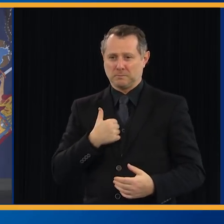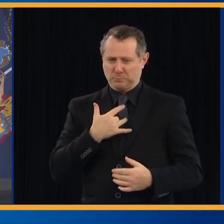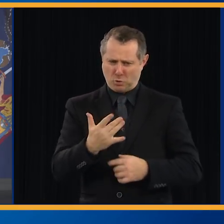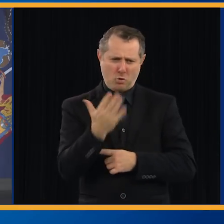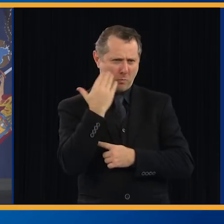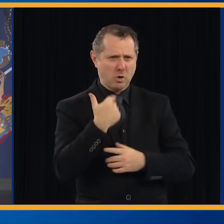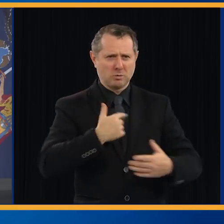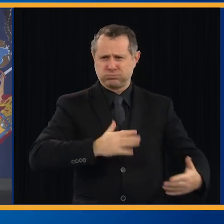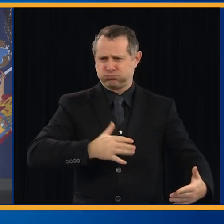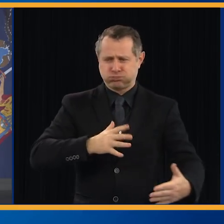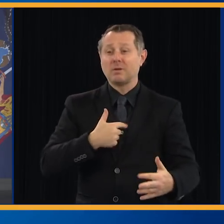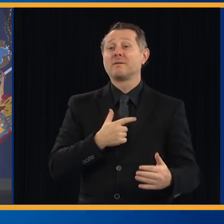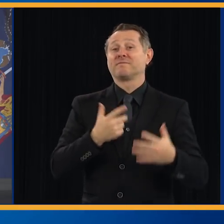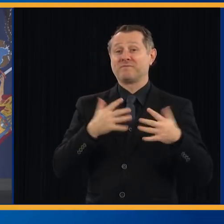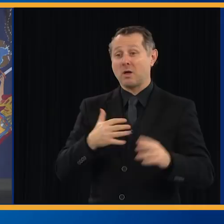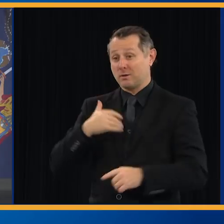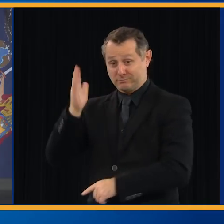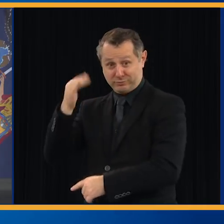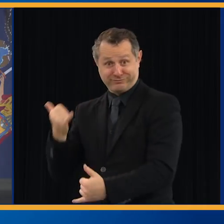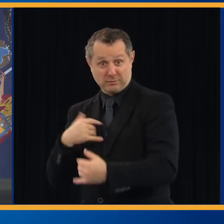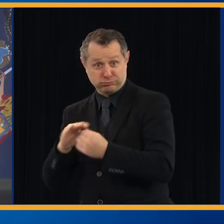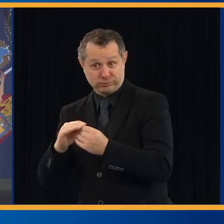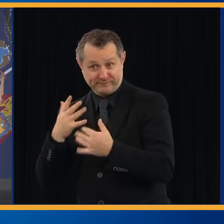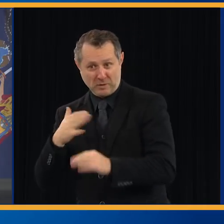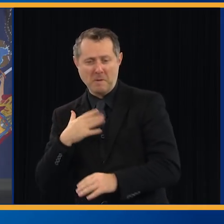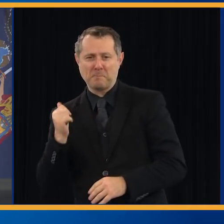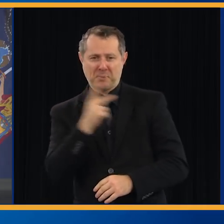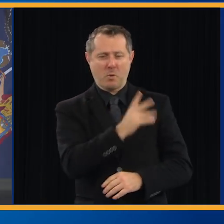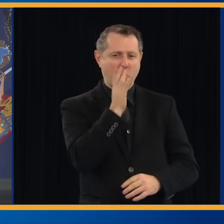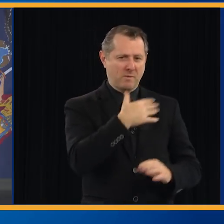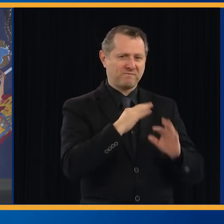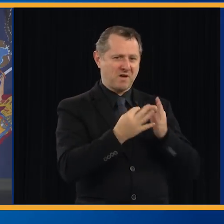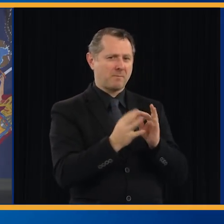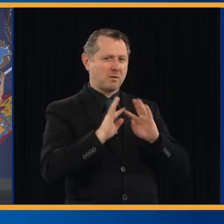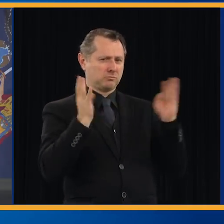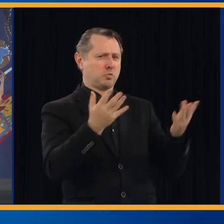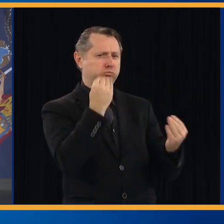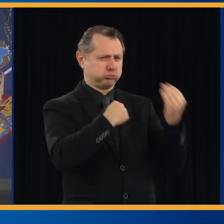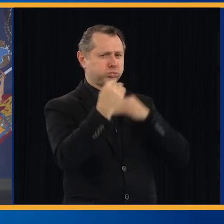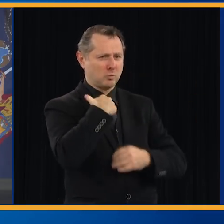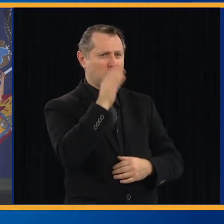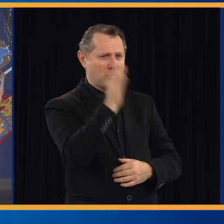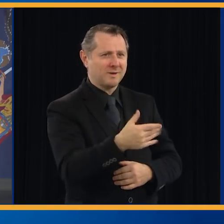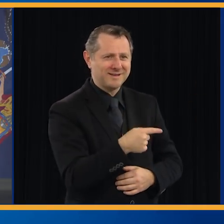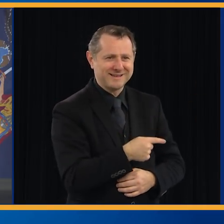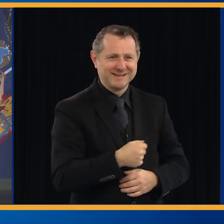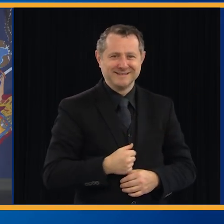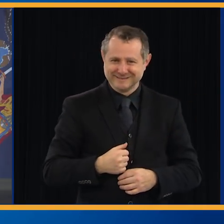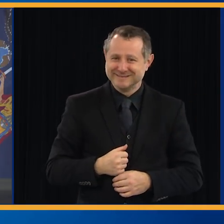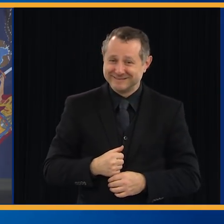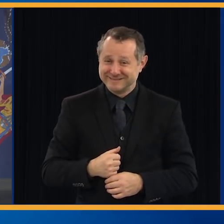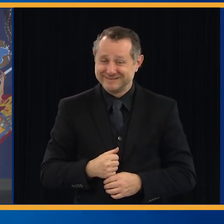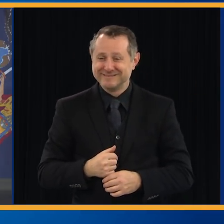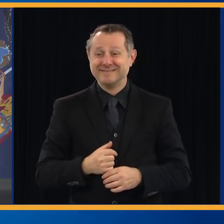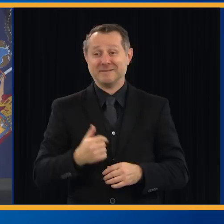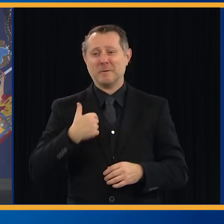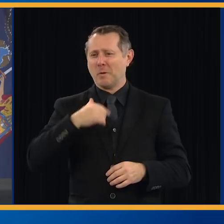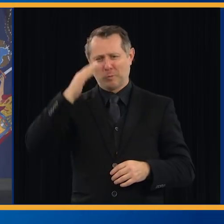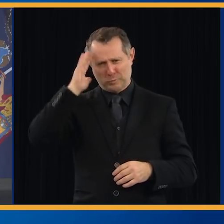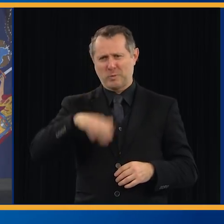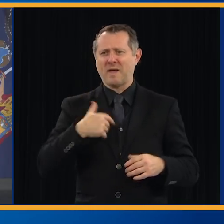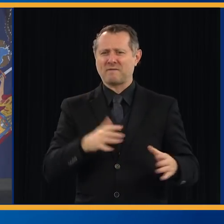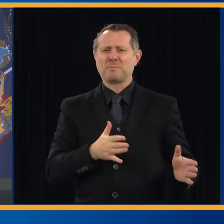table, have our spaghetti and meatballs on Sunday. And I know what I'm going to talk to them